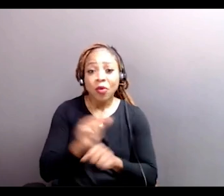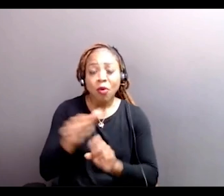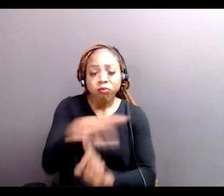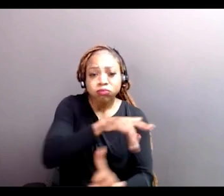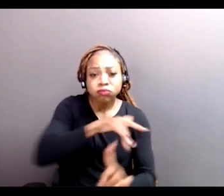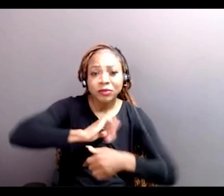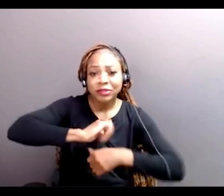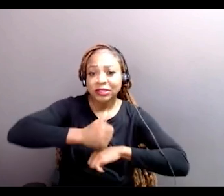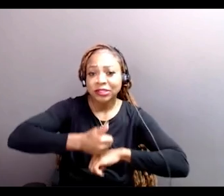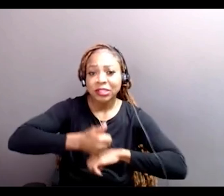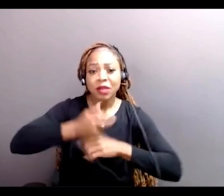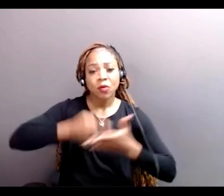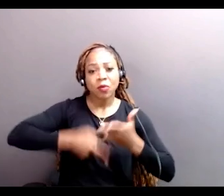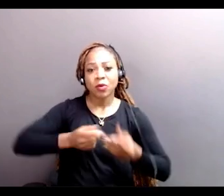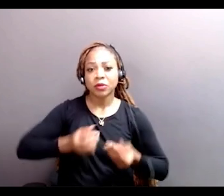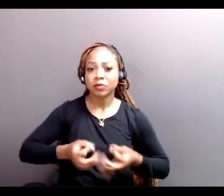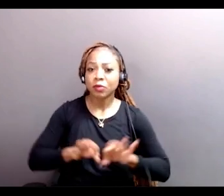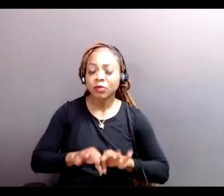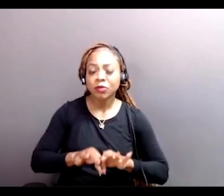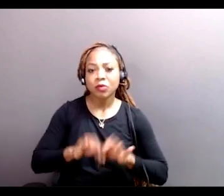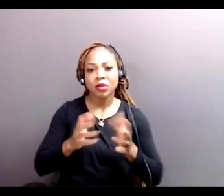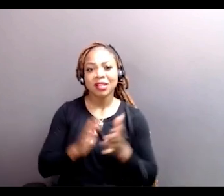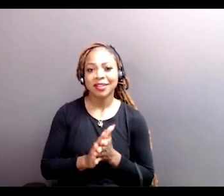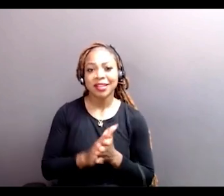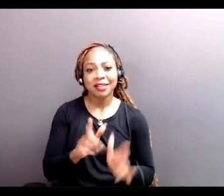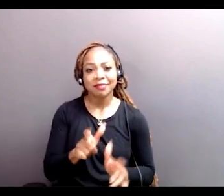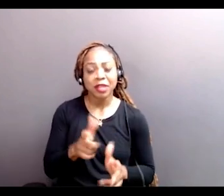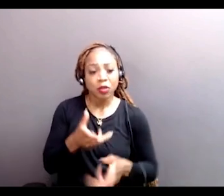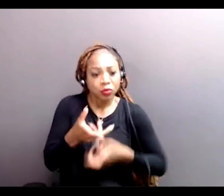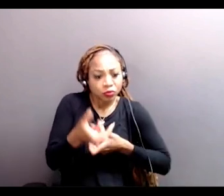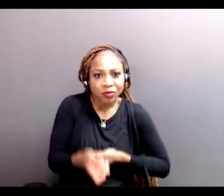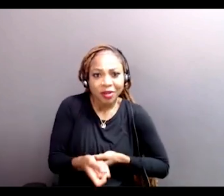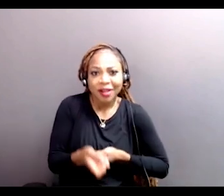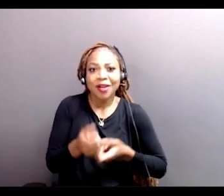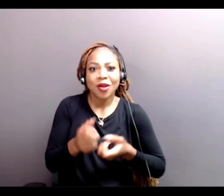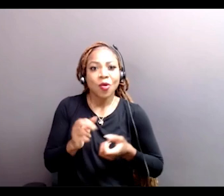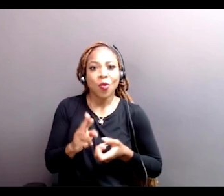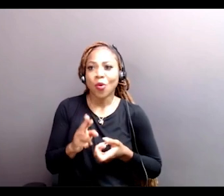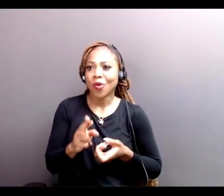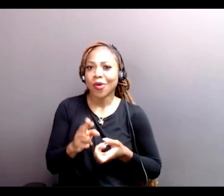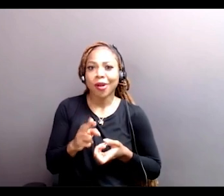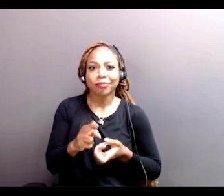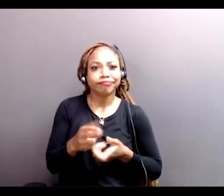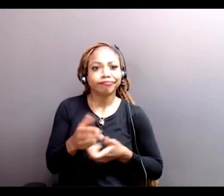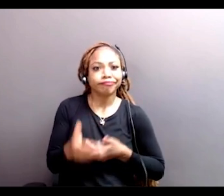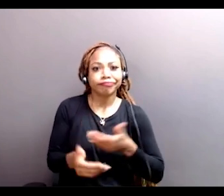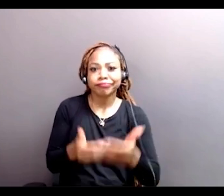What's more important, moving at the speed of trust, bringing everybody along, or